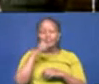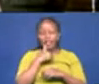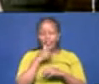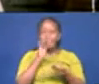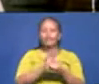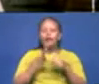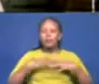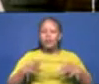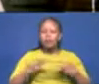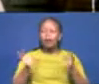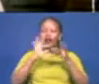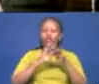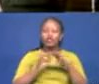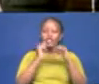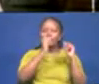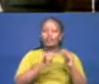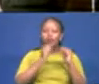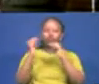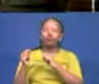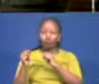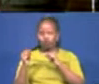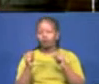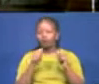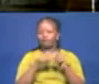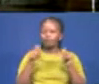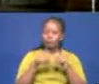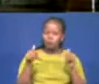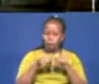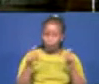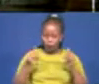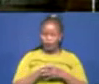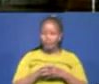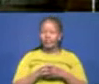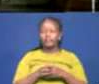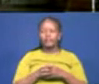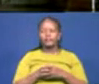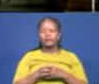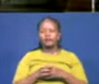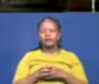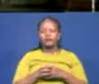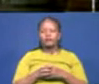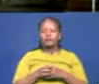joining the sport. Why did you choose kickboxing and not